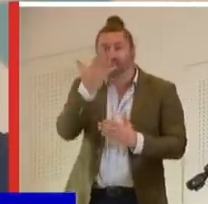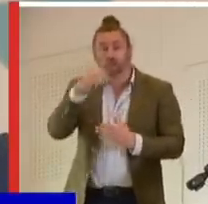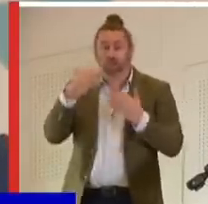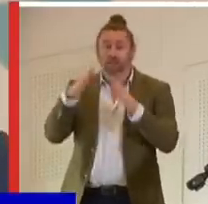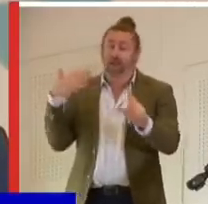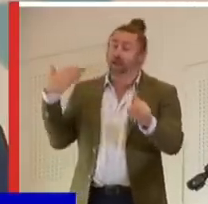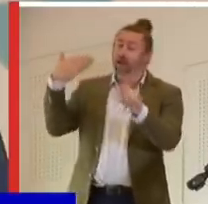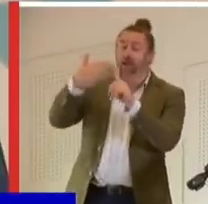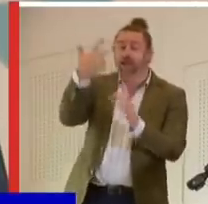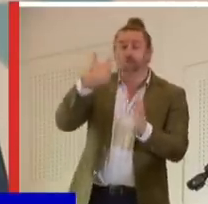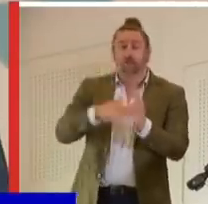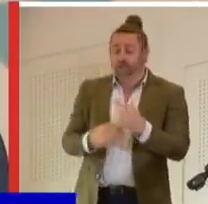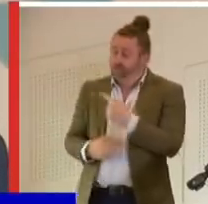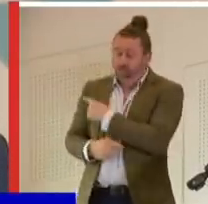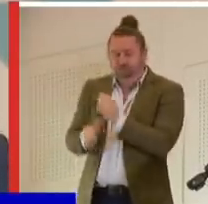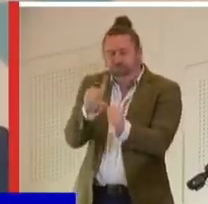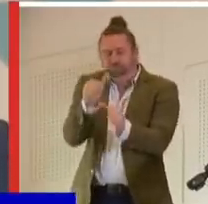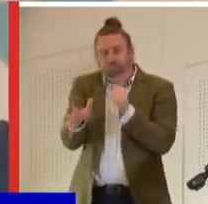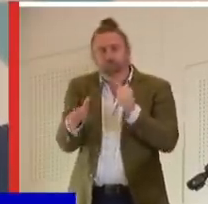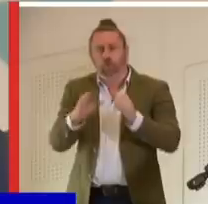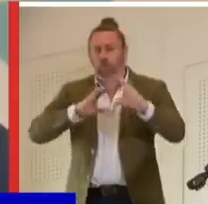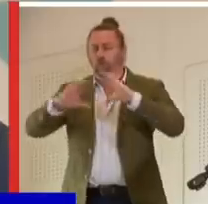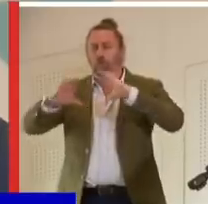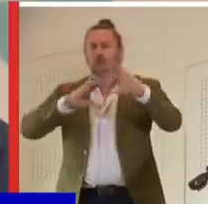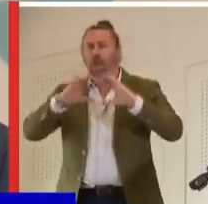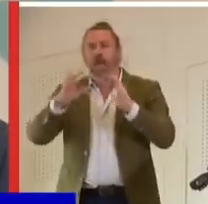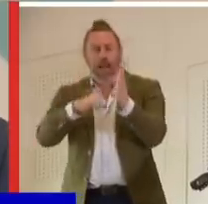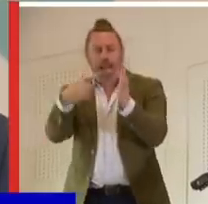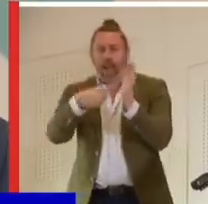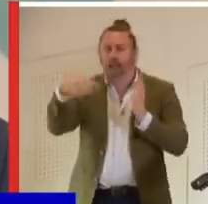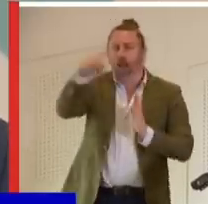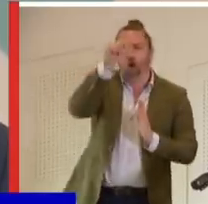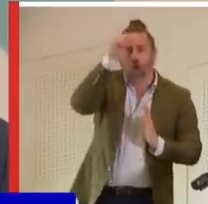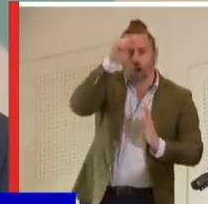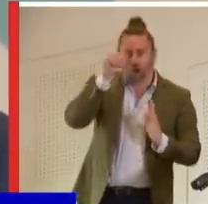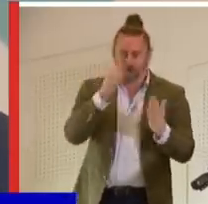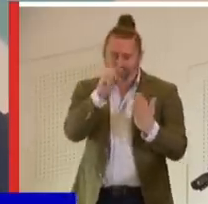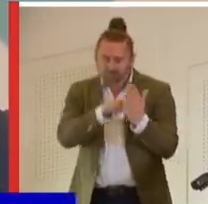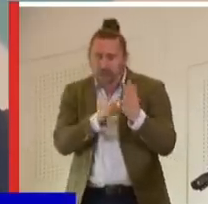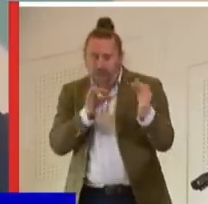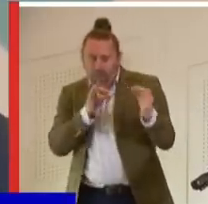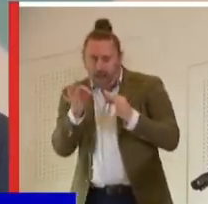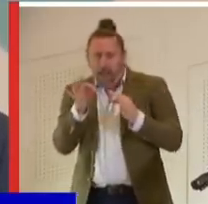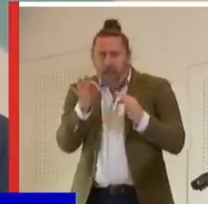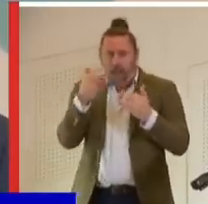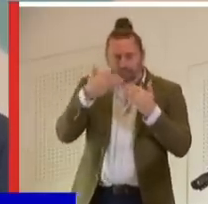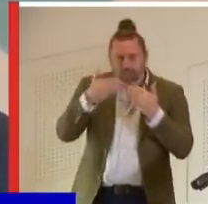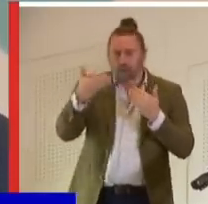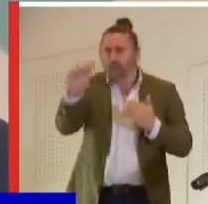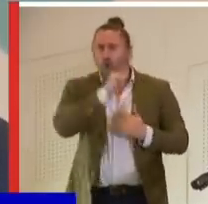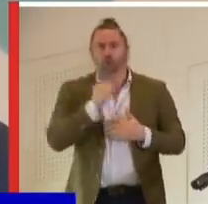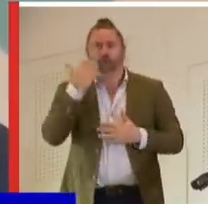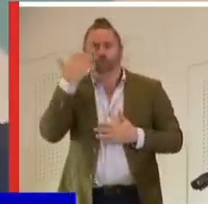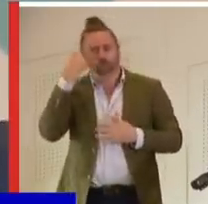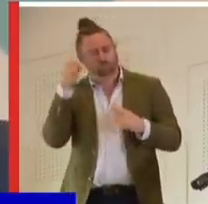entire pandemic. She's outlining to Queenslanders a measured, cautious and safe approach, one that is informed